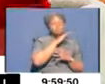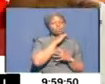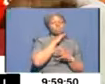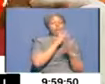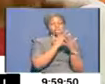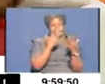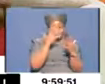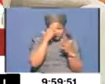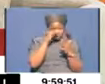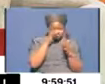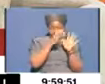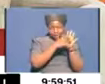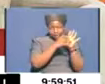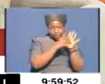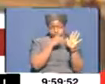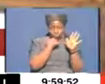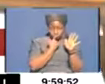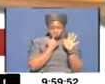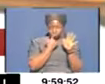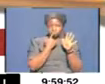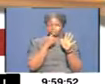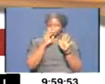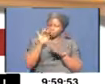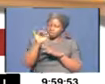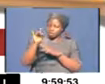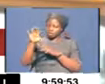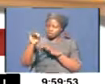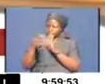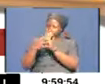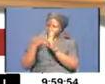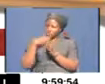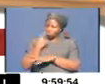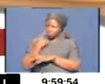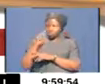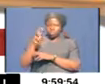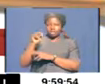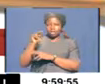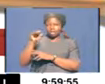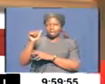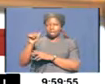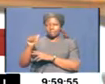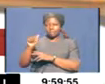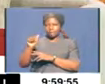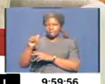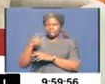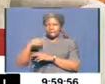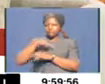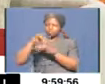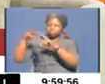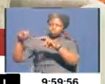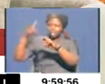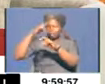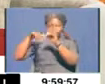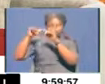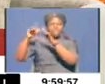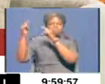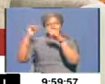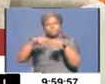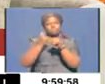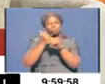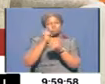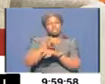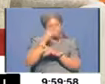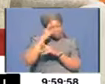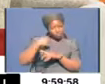advertised with Wanyama. Why do we look for foreigners to come and do this for us? So let us localize our